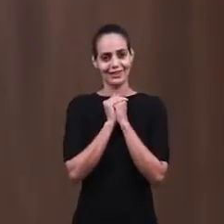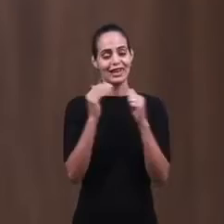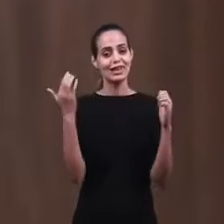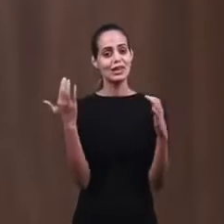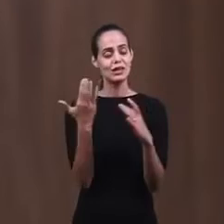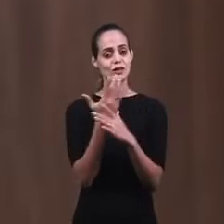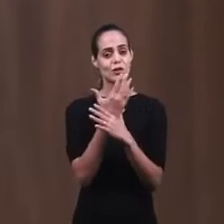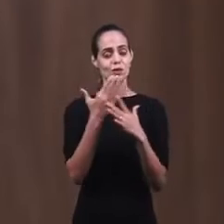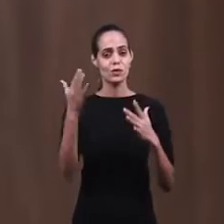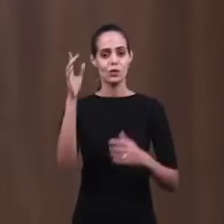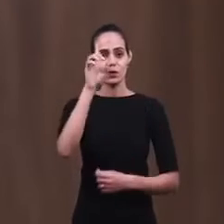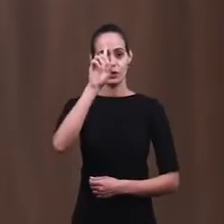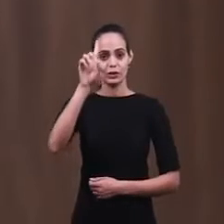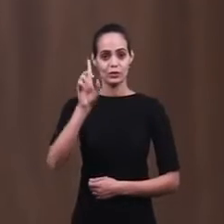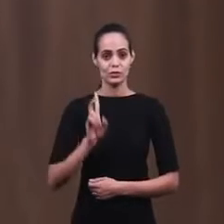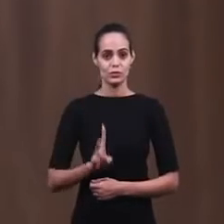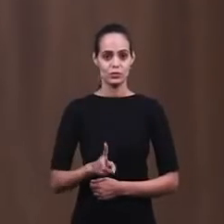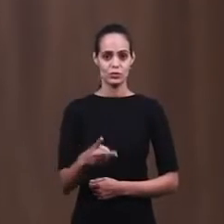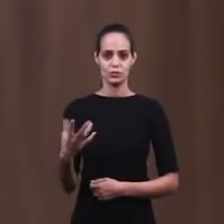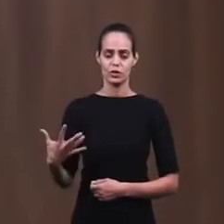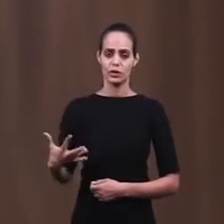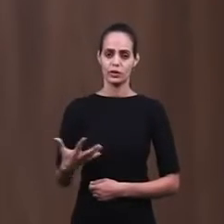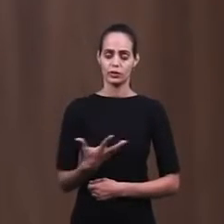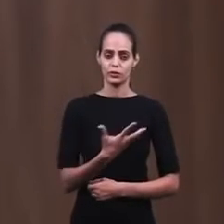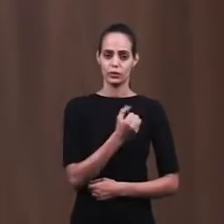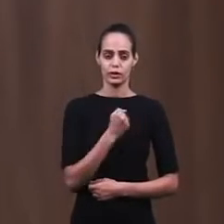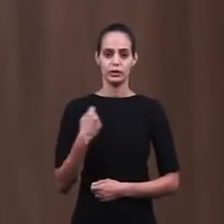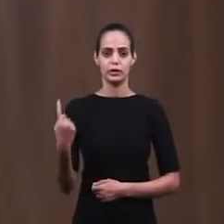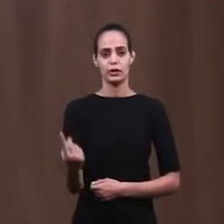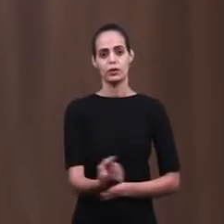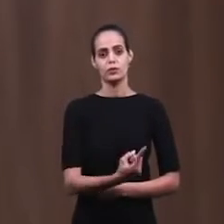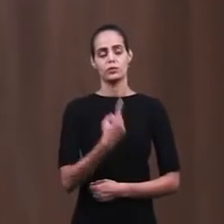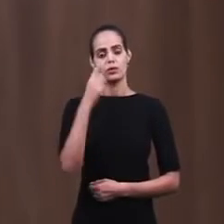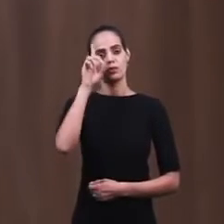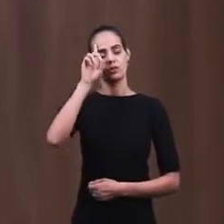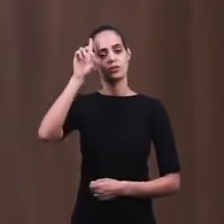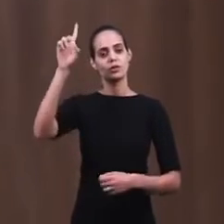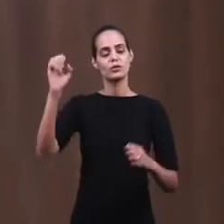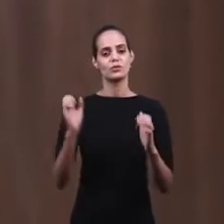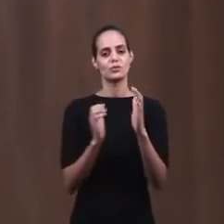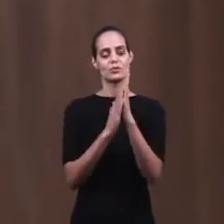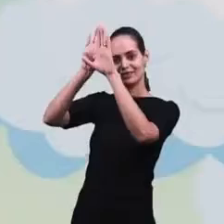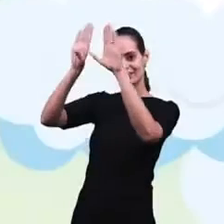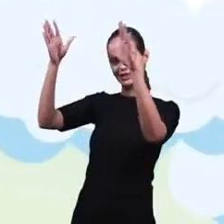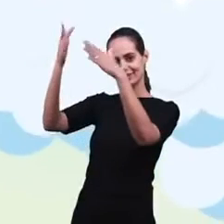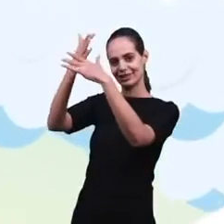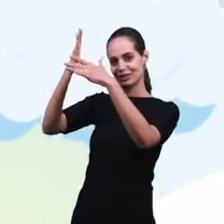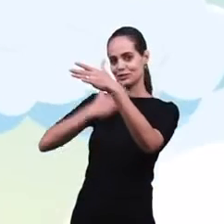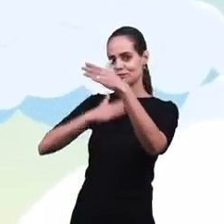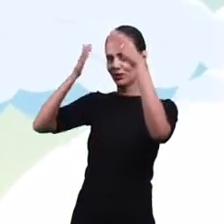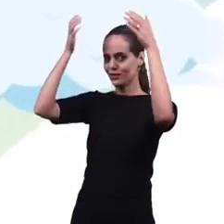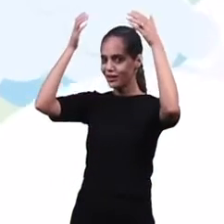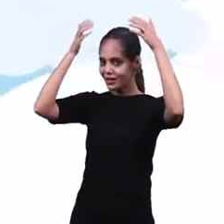Glory to God. Let's continue to worship our God, singing another song.